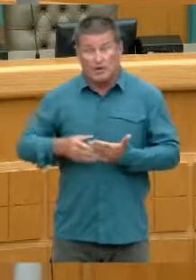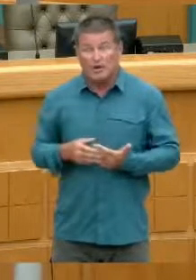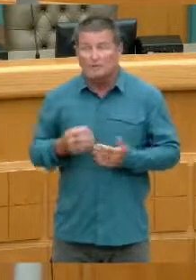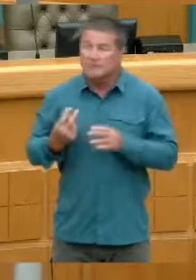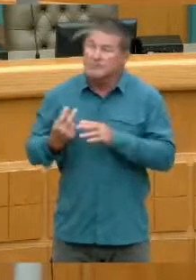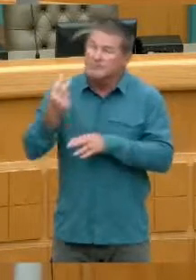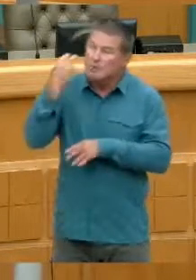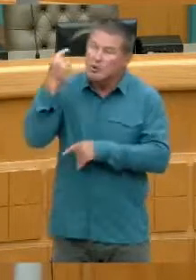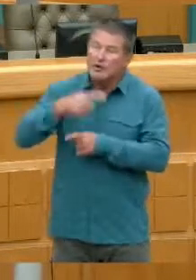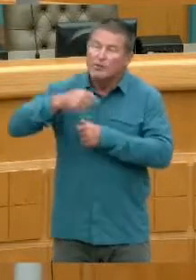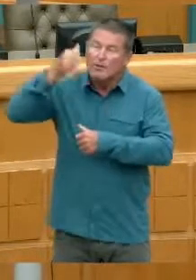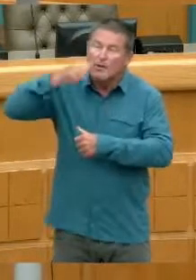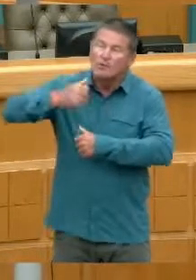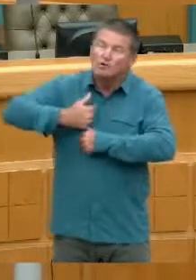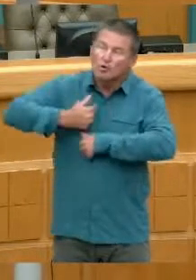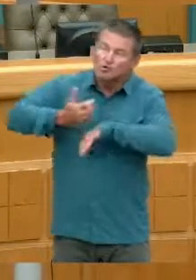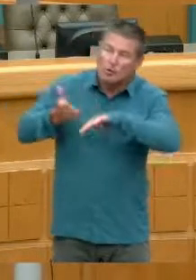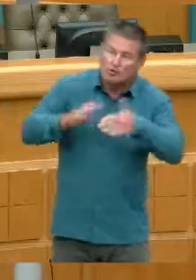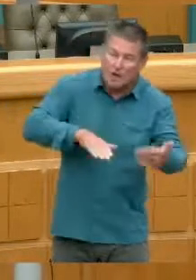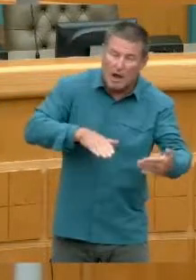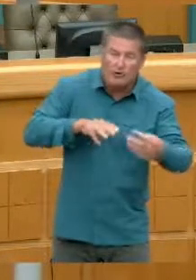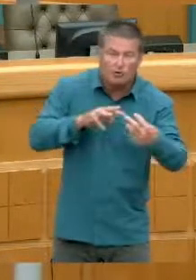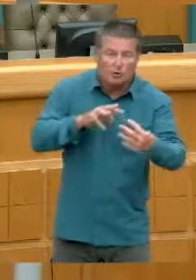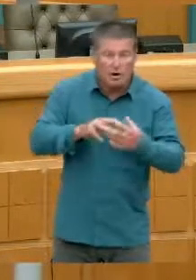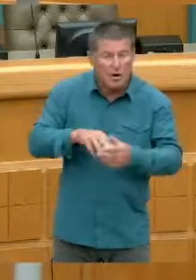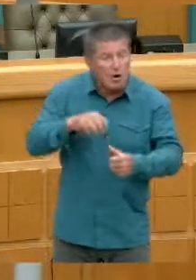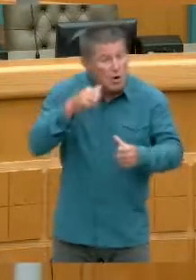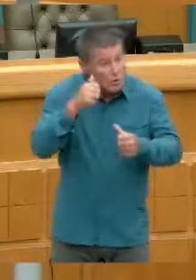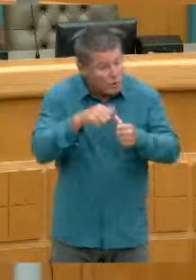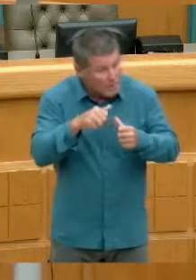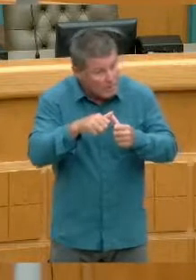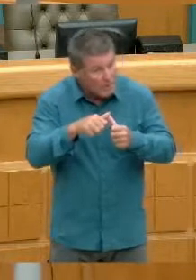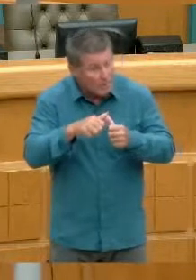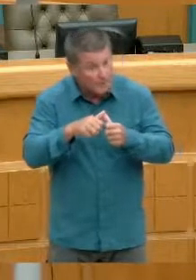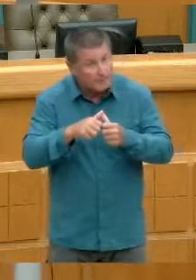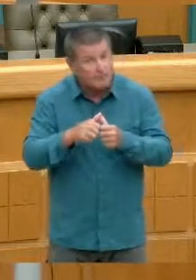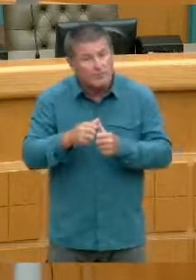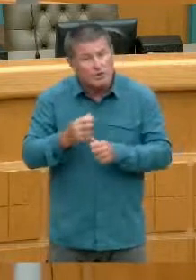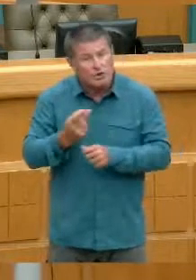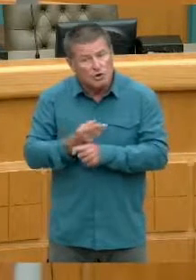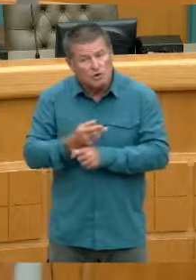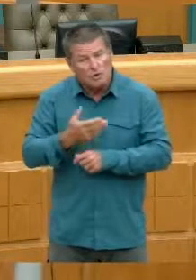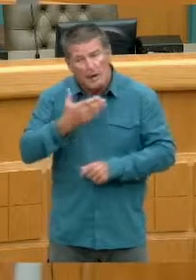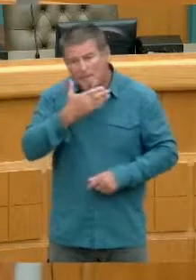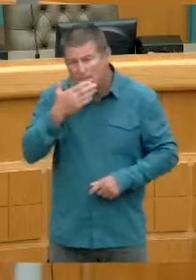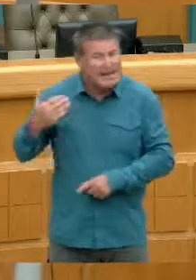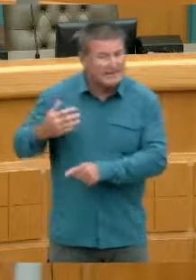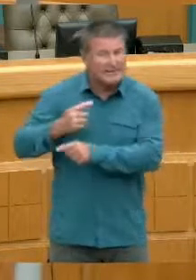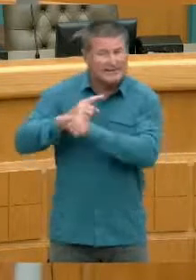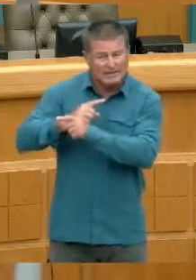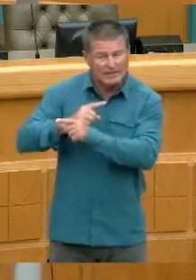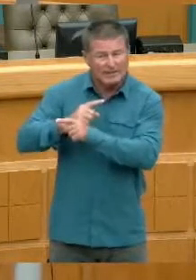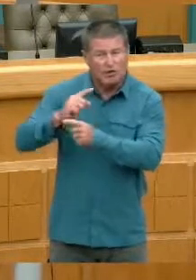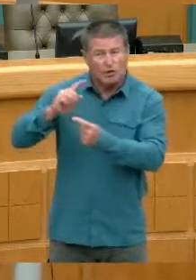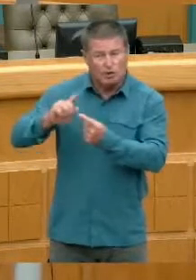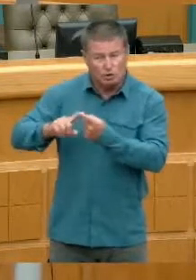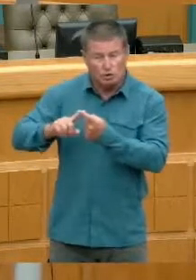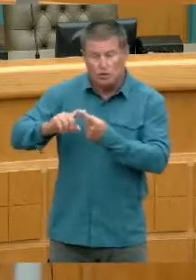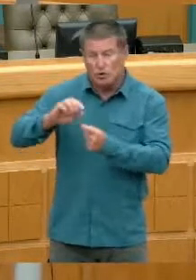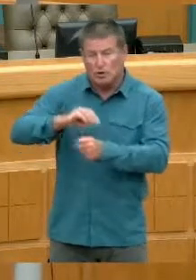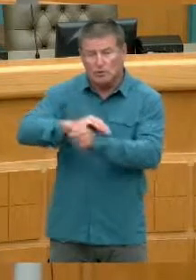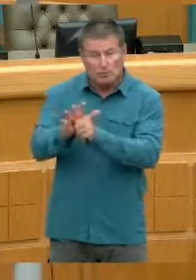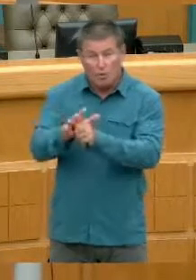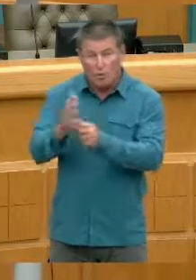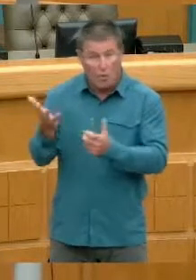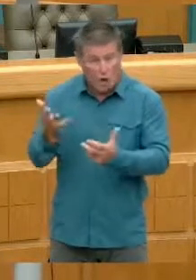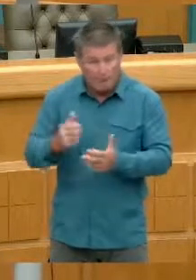their lives to defend our freedom. Please remember to continue to use the best defense we have against COVID-19, and that